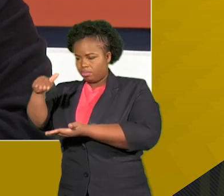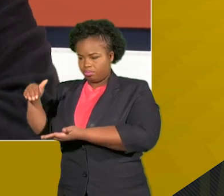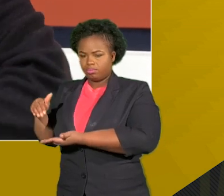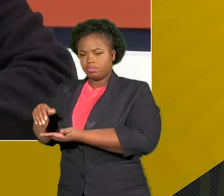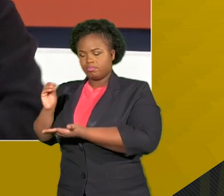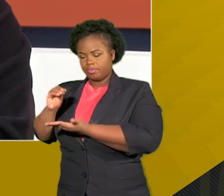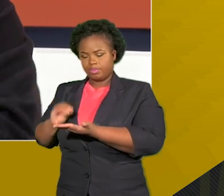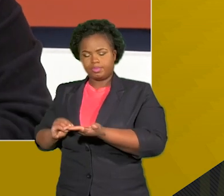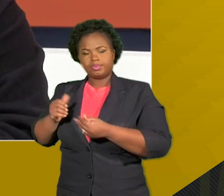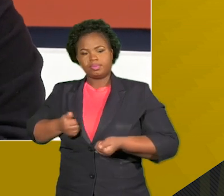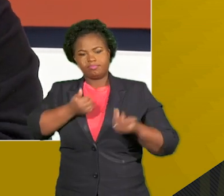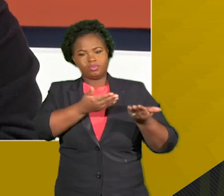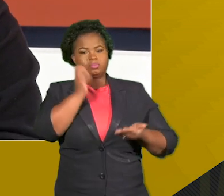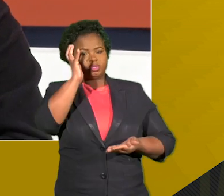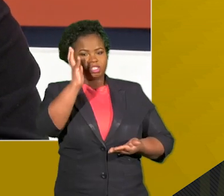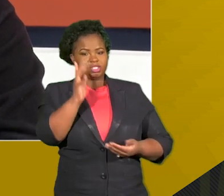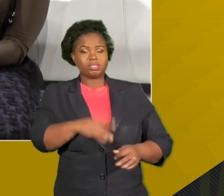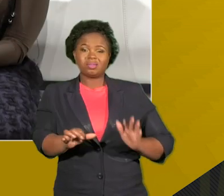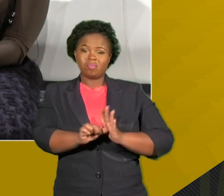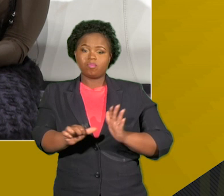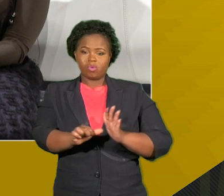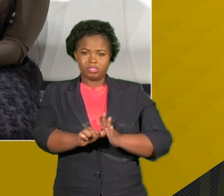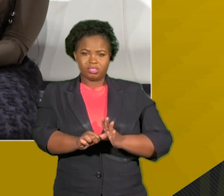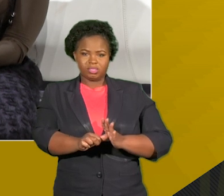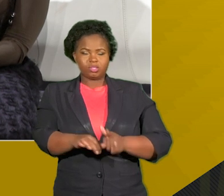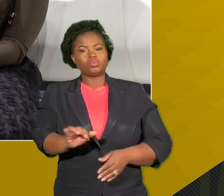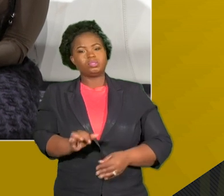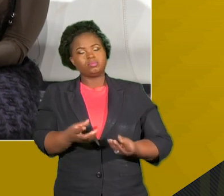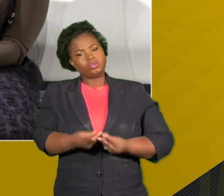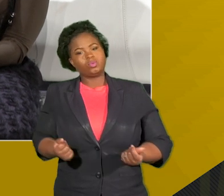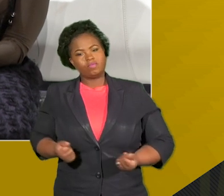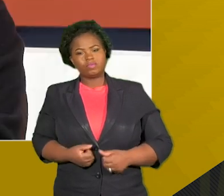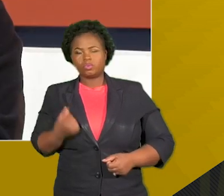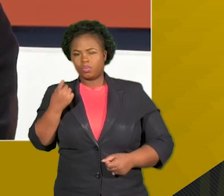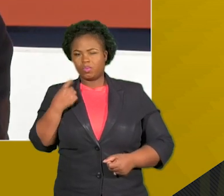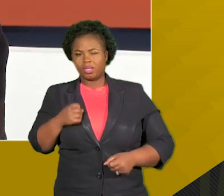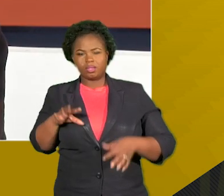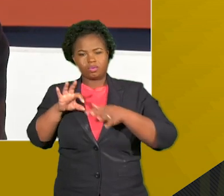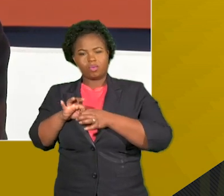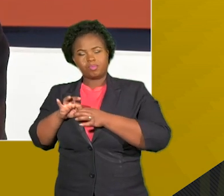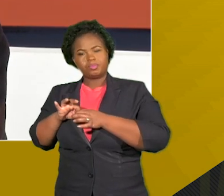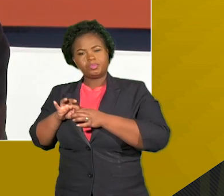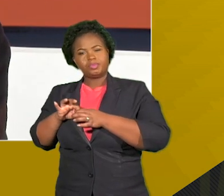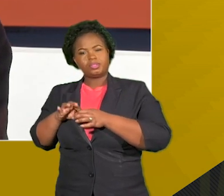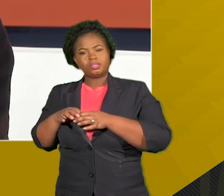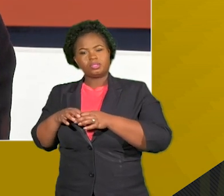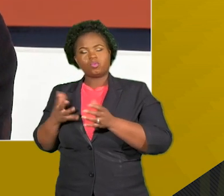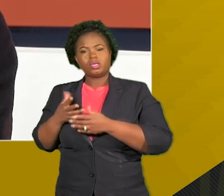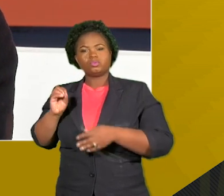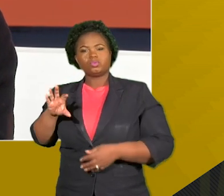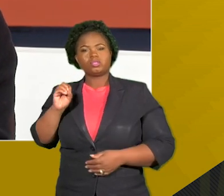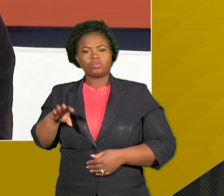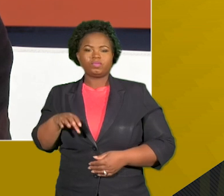start with the most important needs that need to be addressed immediately. I mean, one of the homes that we adopted, it's in